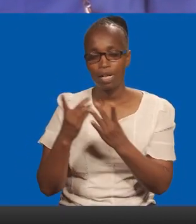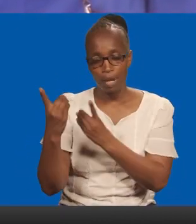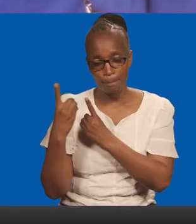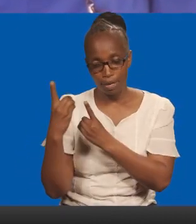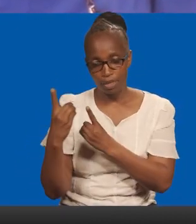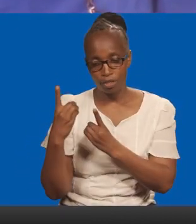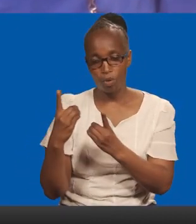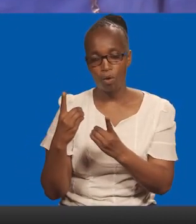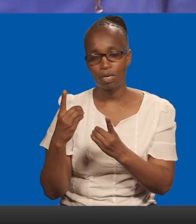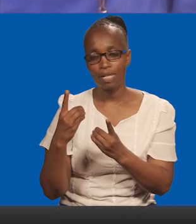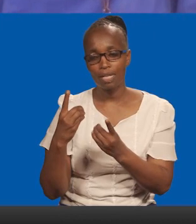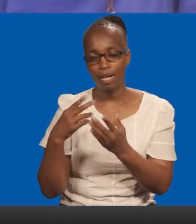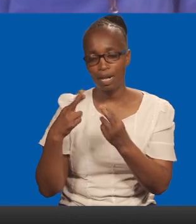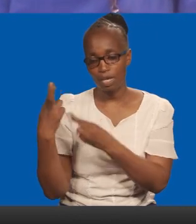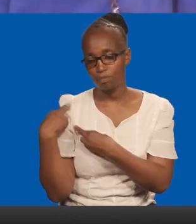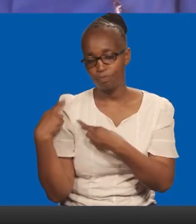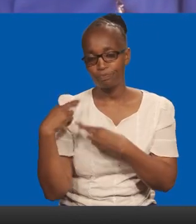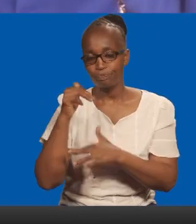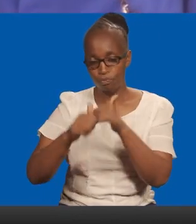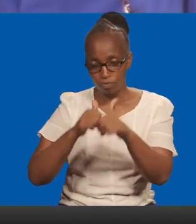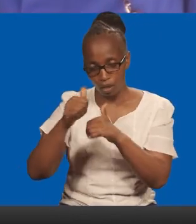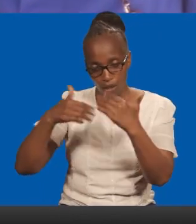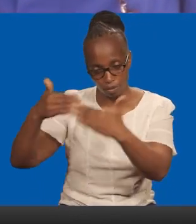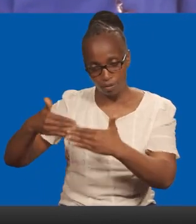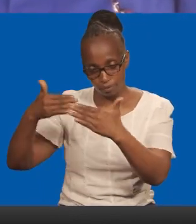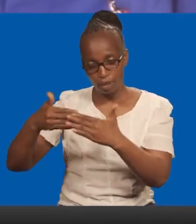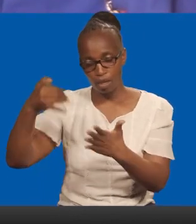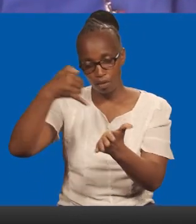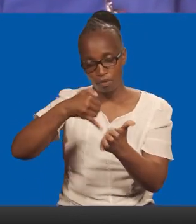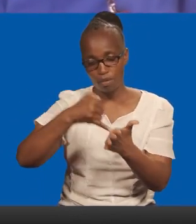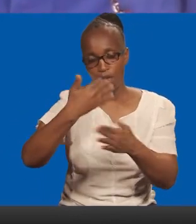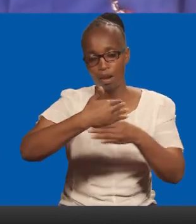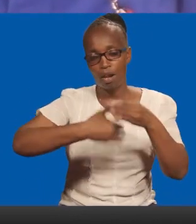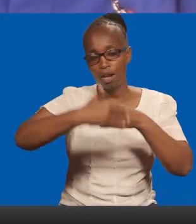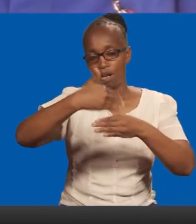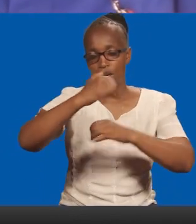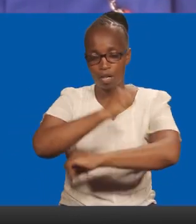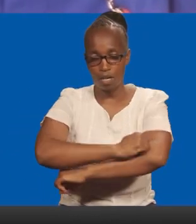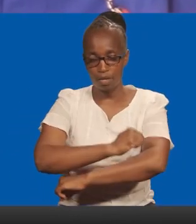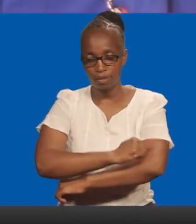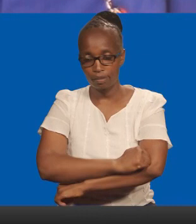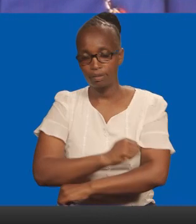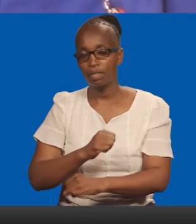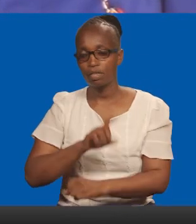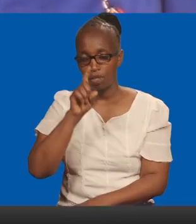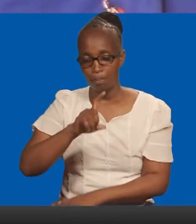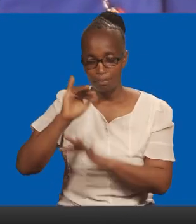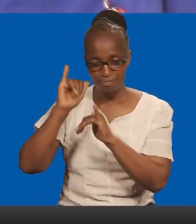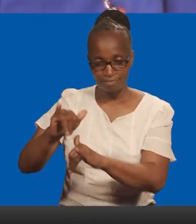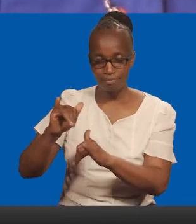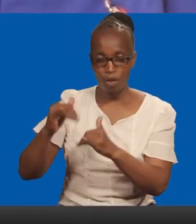includes building schools, hospitals, providing water and electricity. They must stay away from law